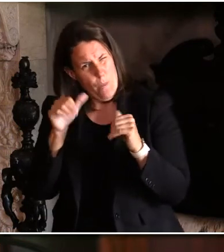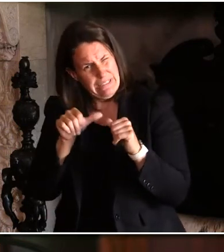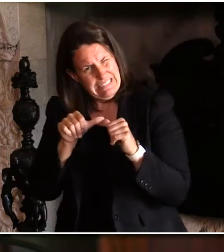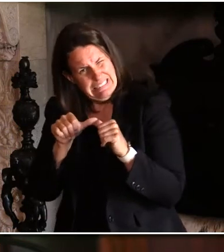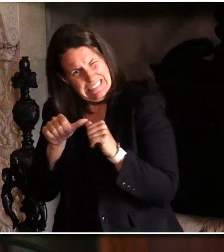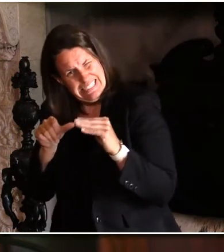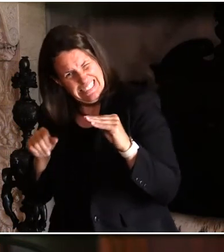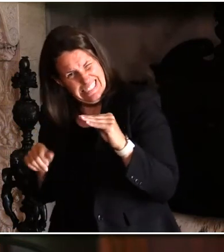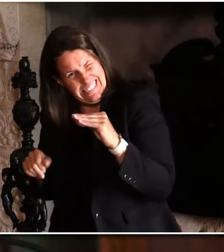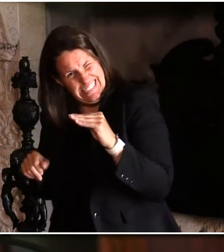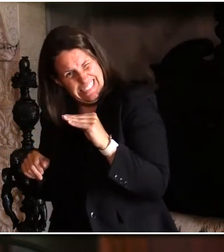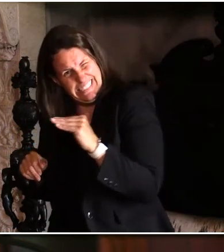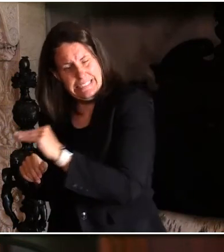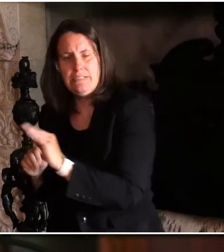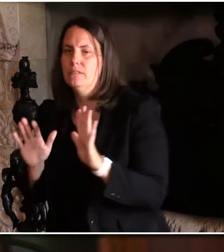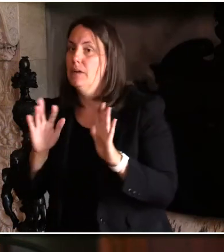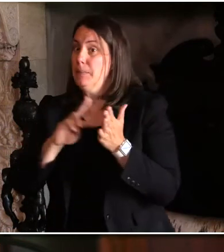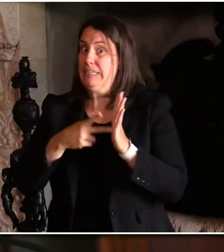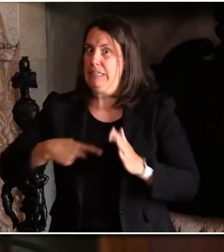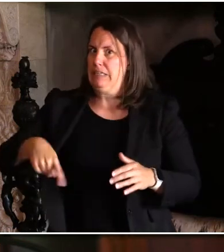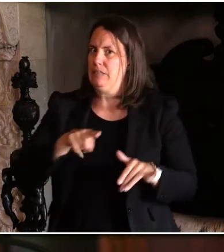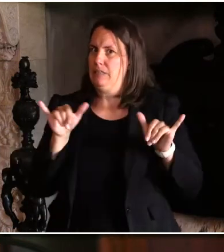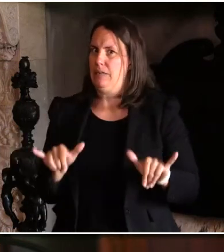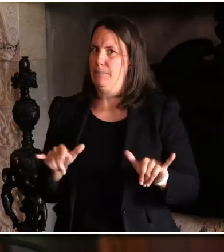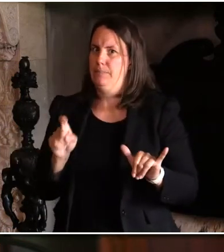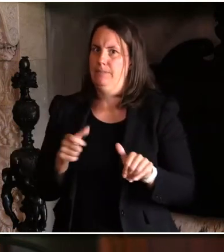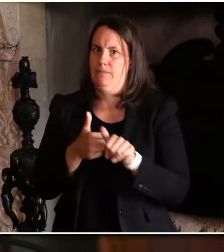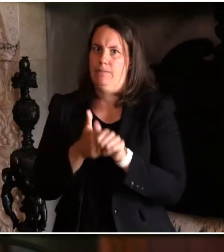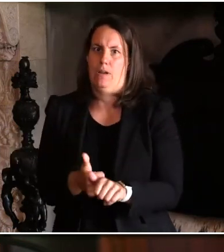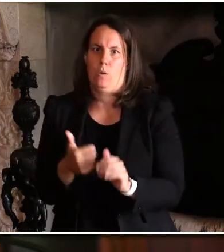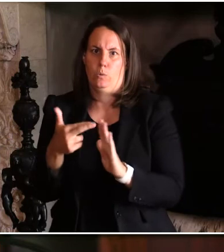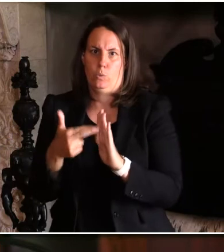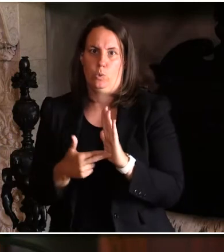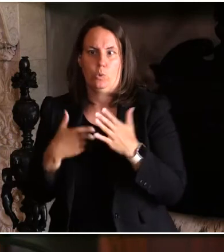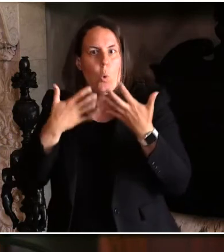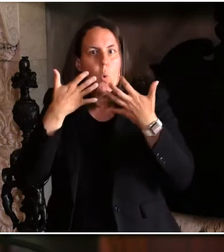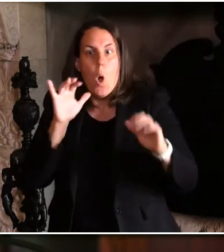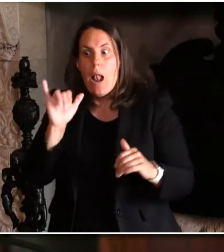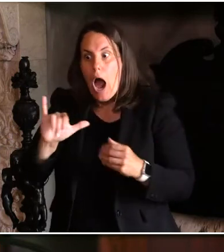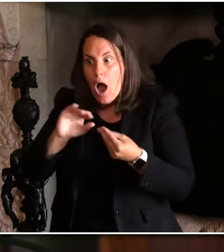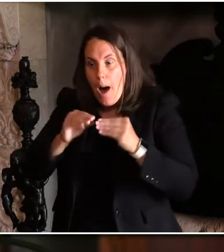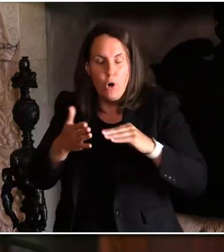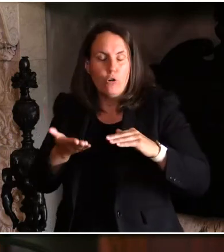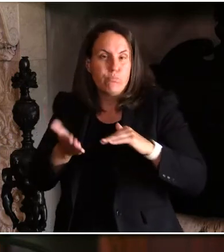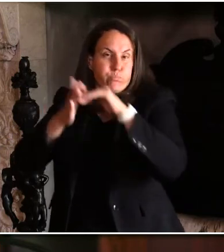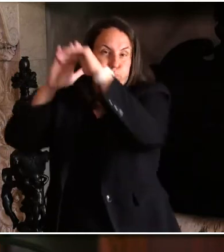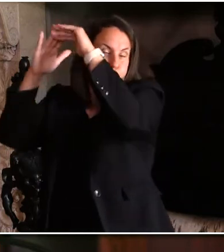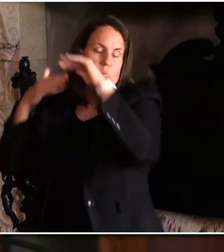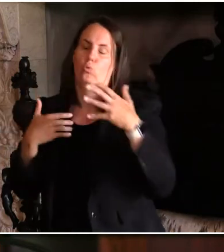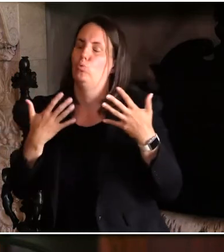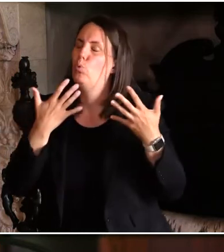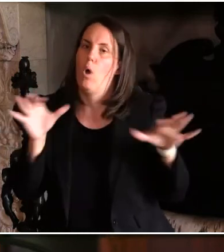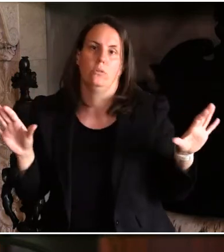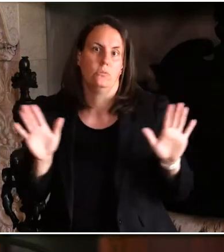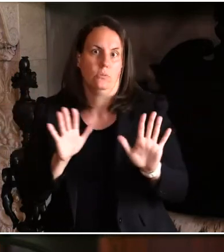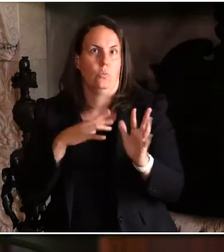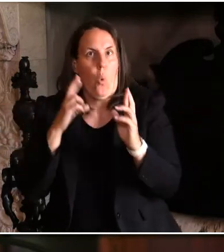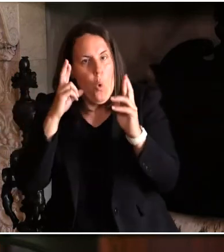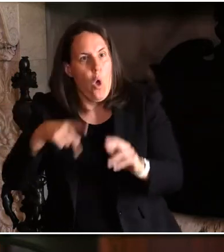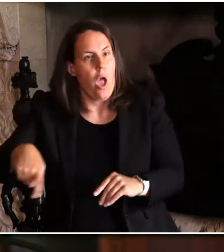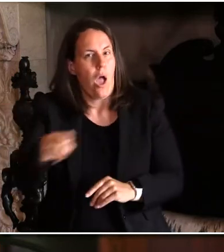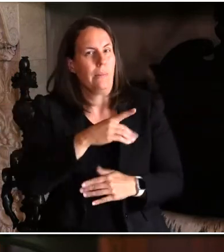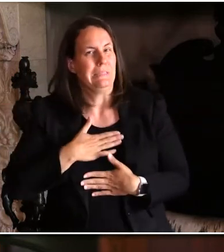that reduces our ability to do effective contact tracing, right? If you are in a large gathering and you can't give us the name of the 10